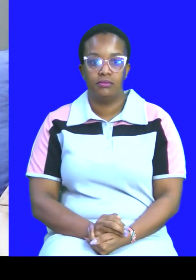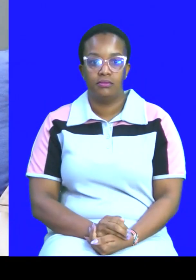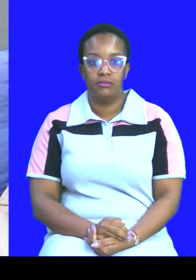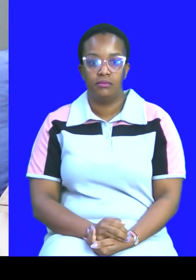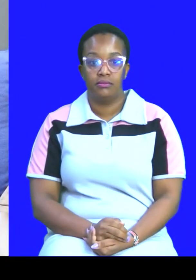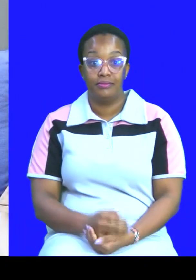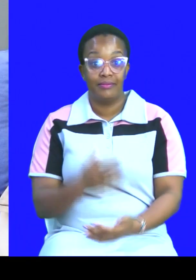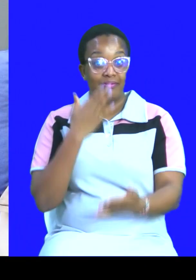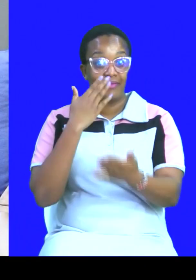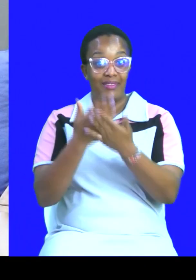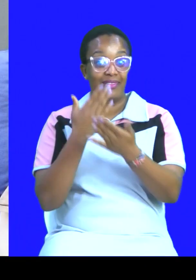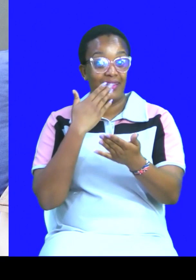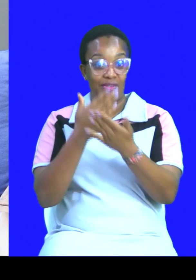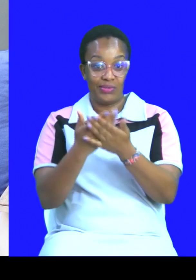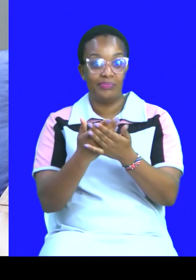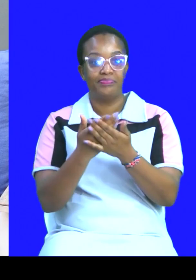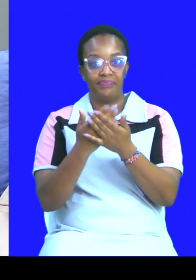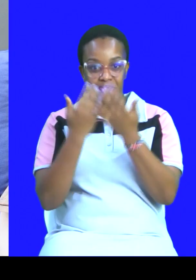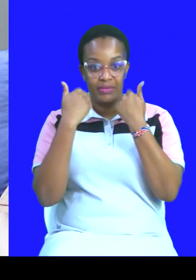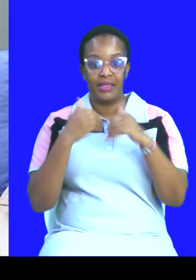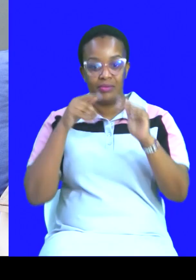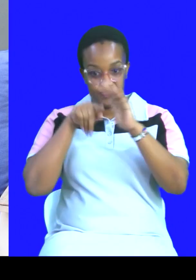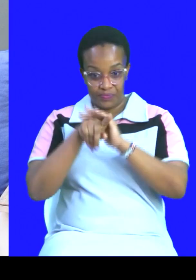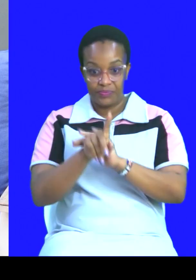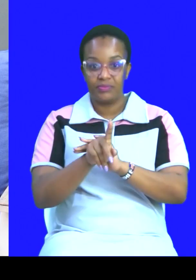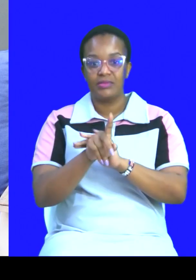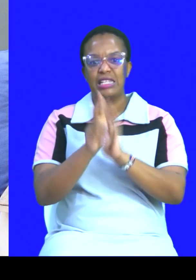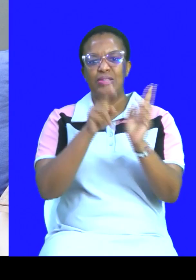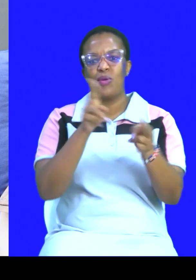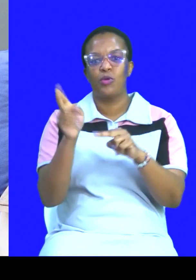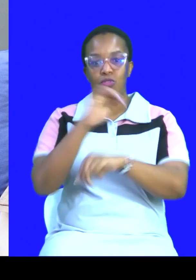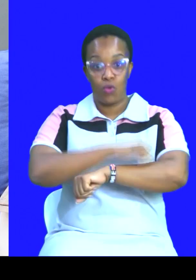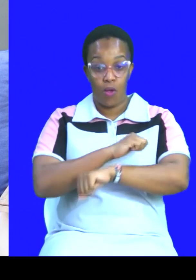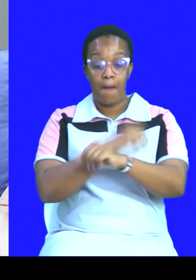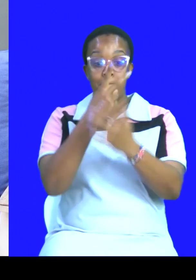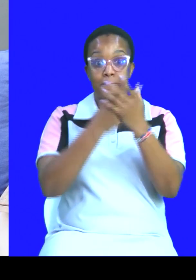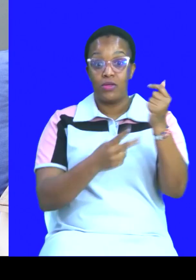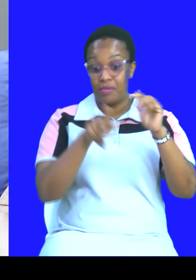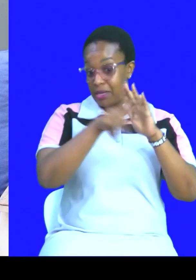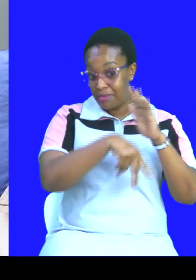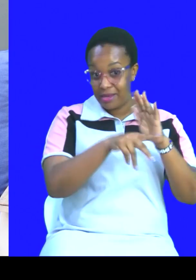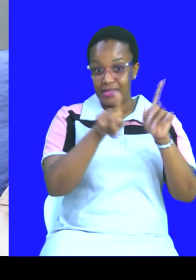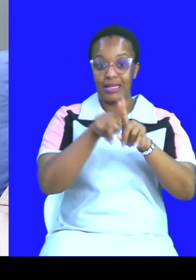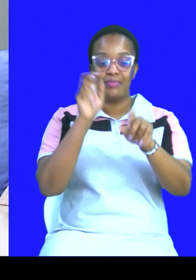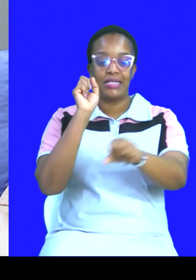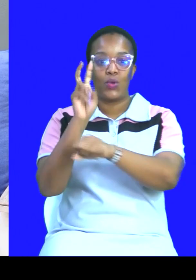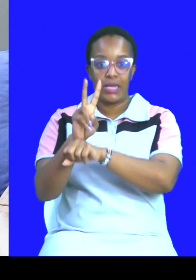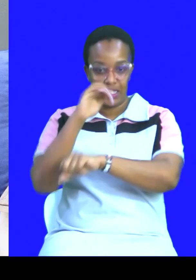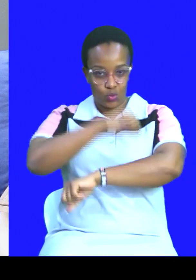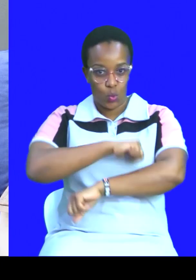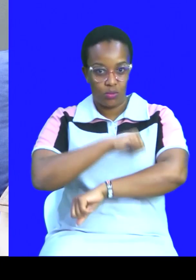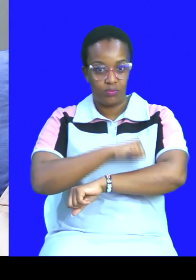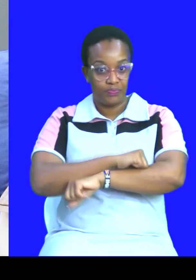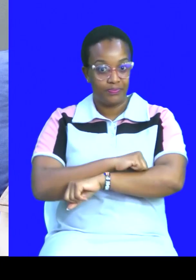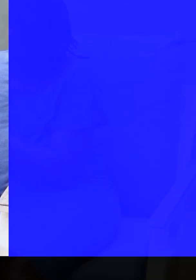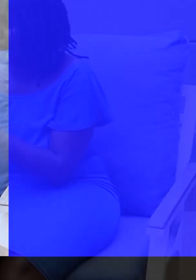Thank you. I went to a regular school, that is both primary and secondary, and So